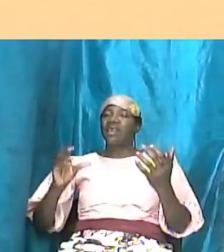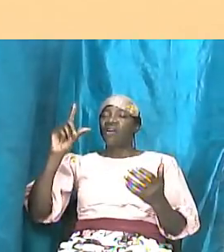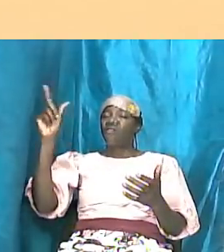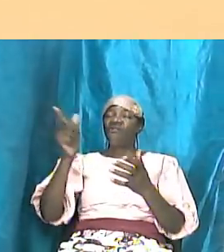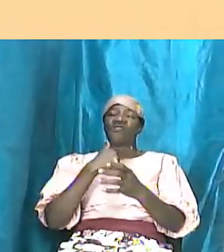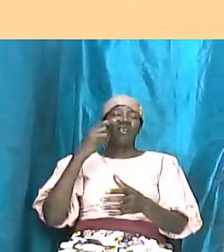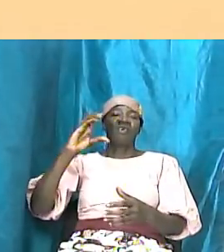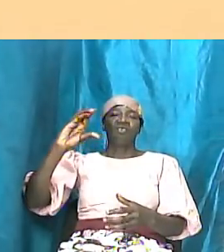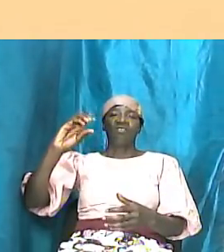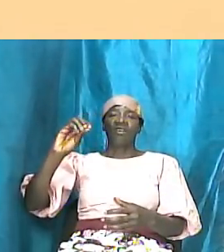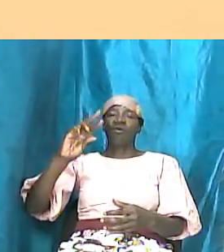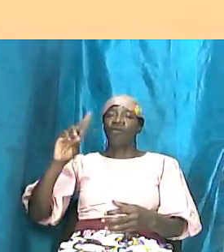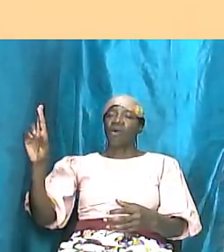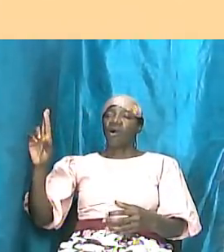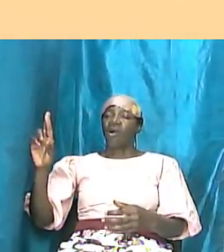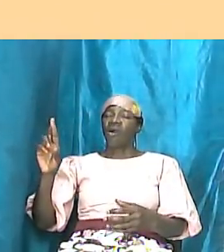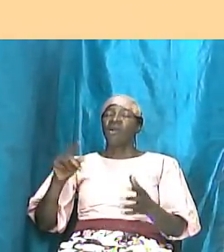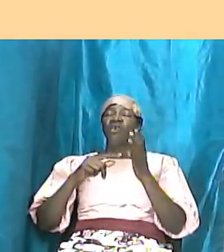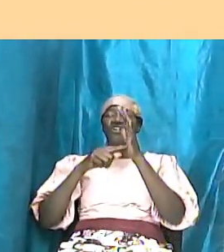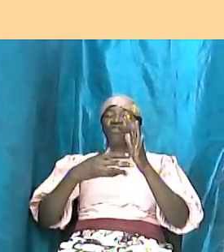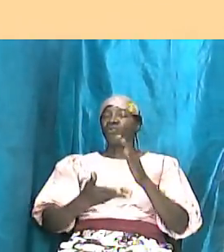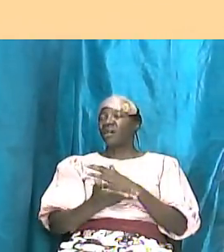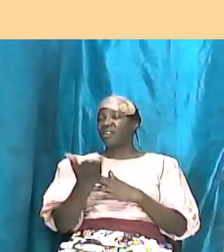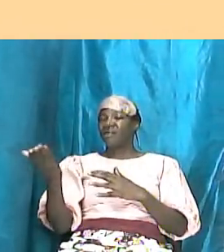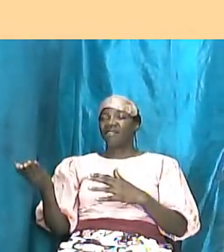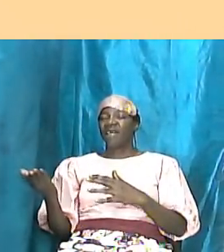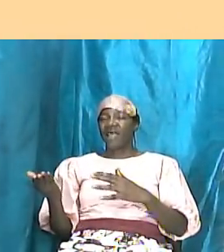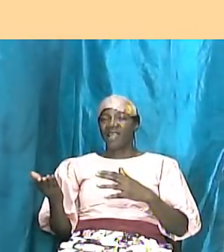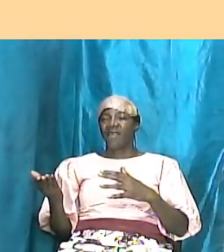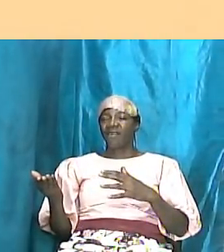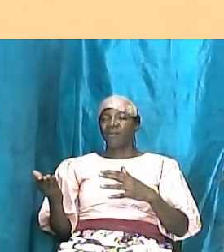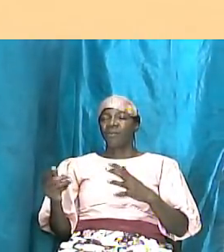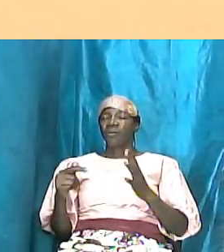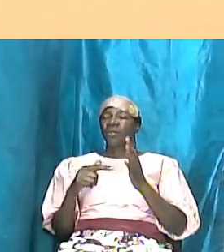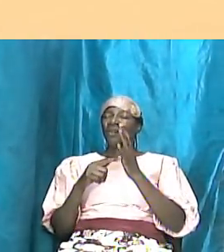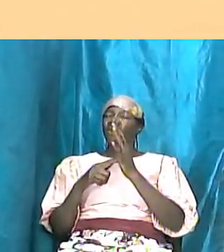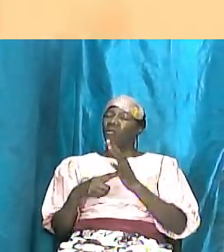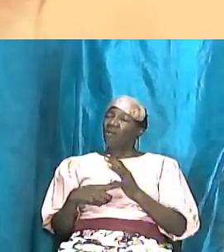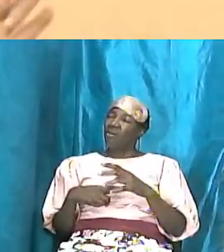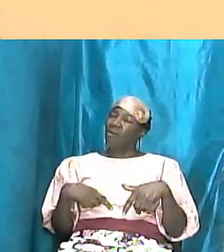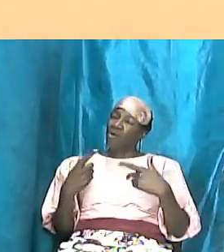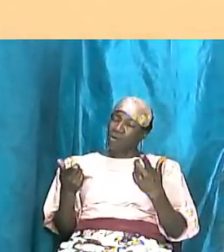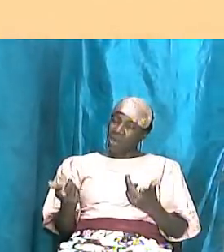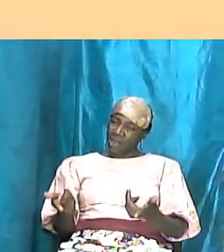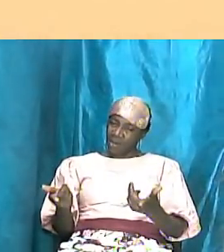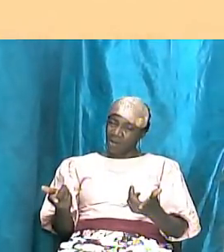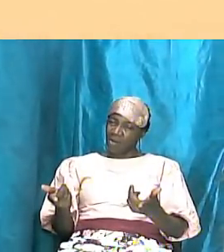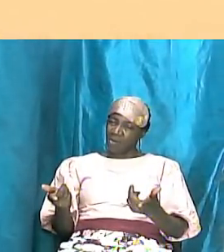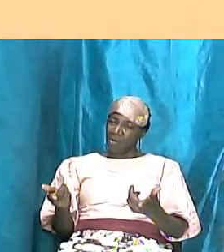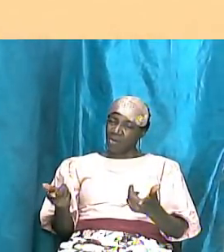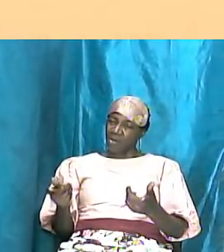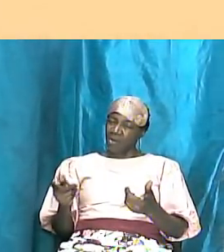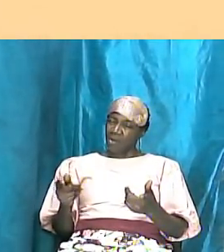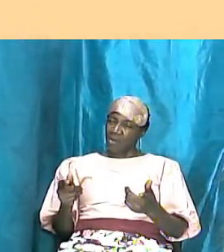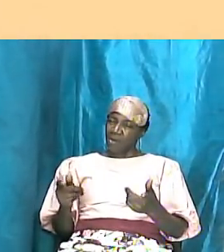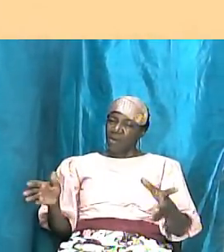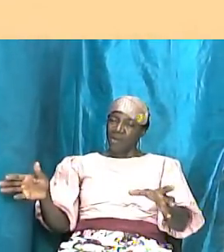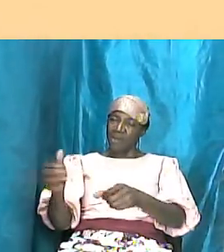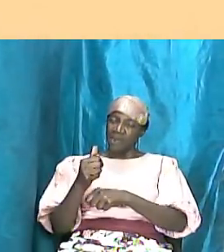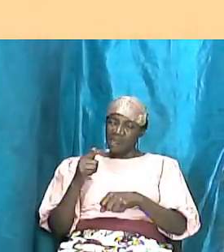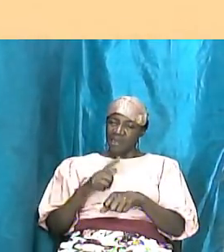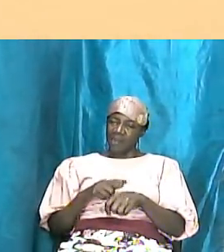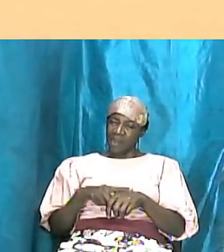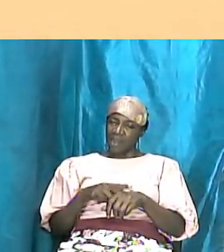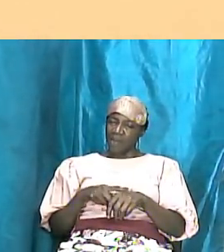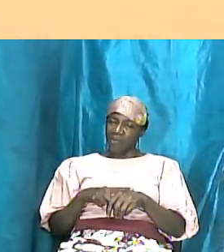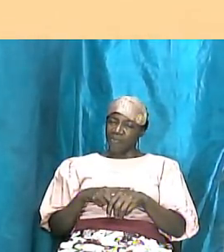declared. And we are going to show us that it is there and show. And we are going to go into gear up for when we meet again, because we are going to take some time and